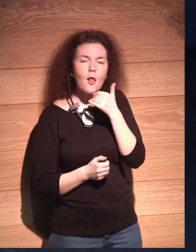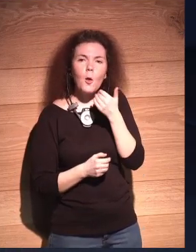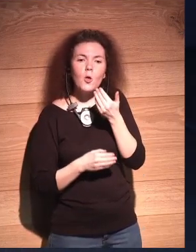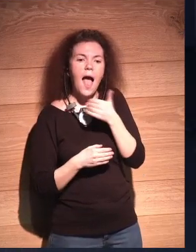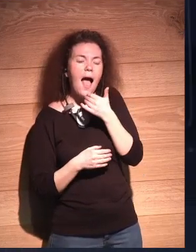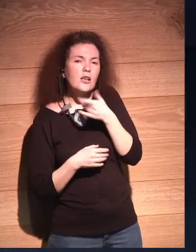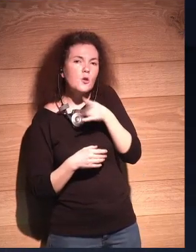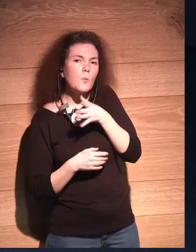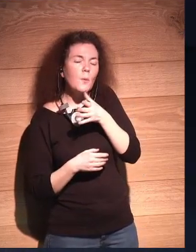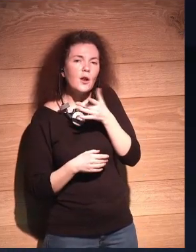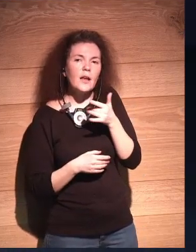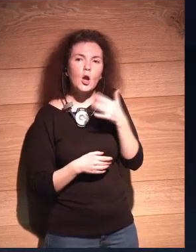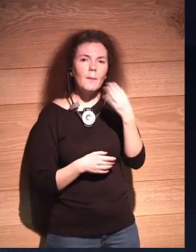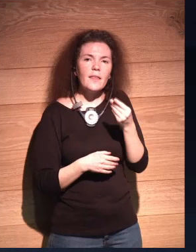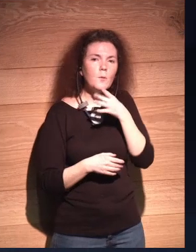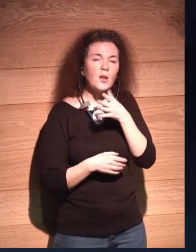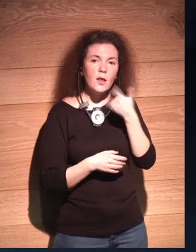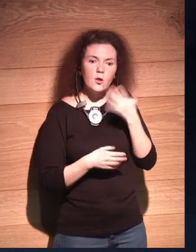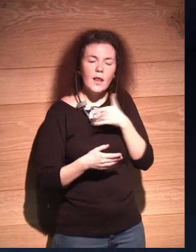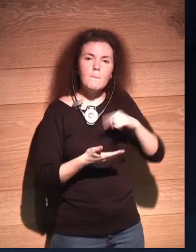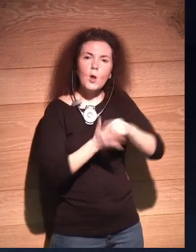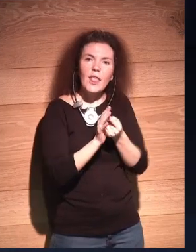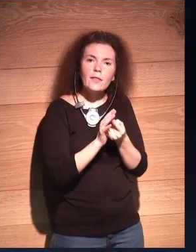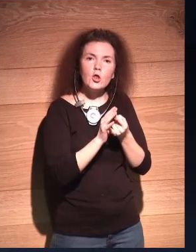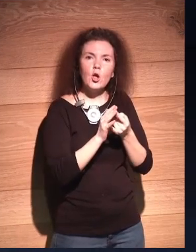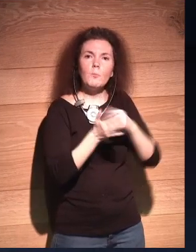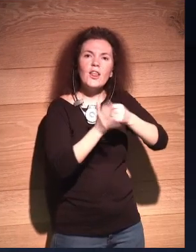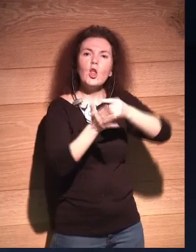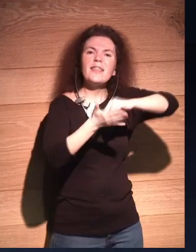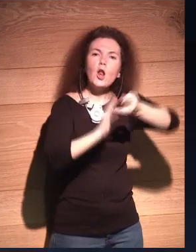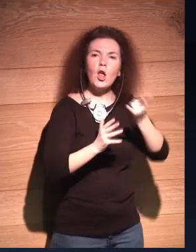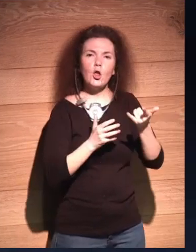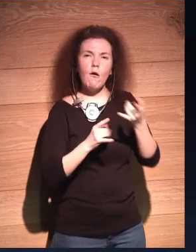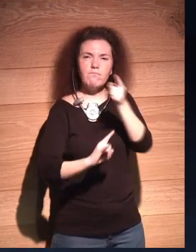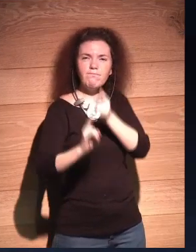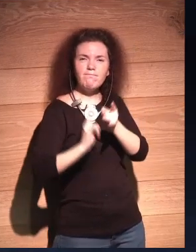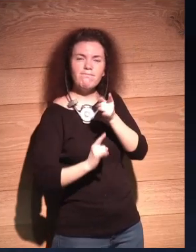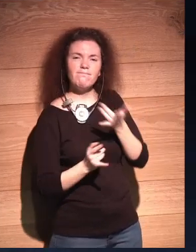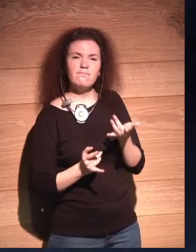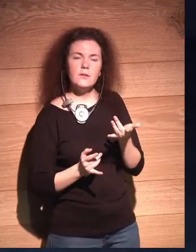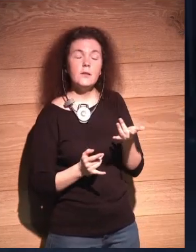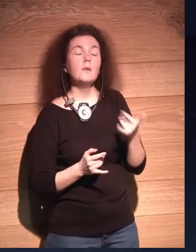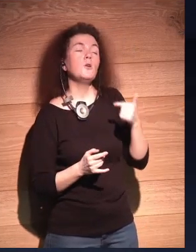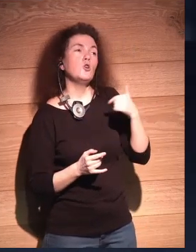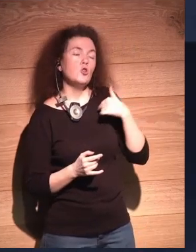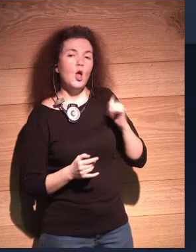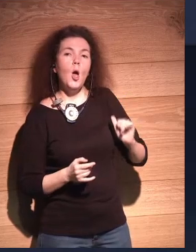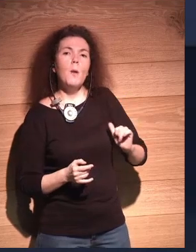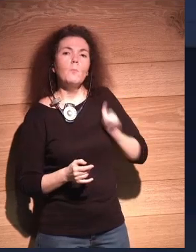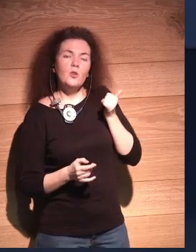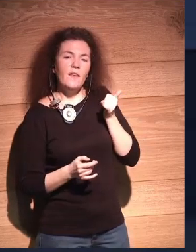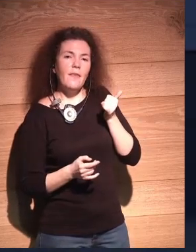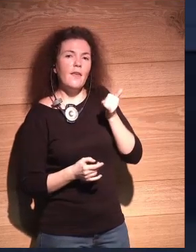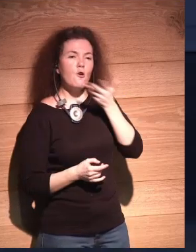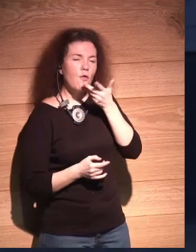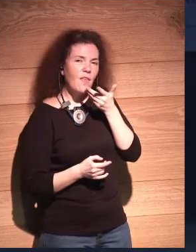techno project. So anyway, I did get a chance to meet a lot of the people